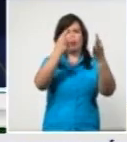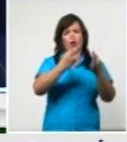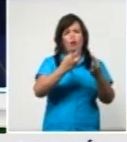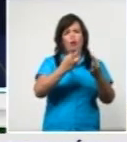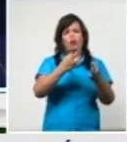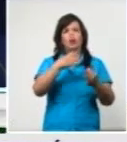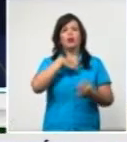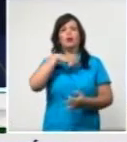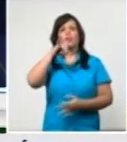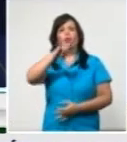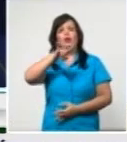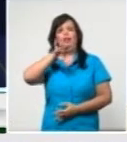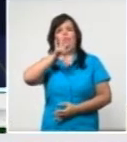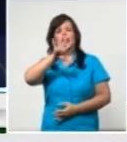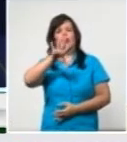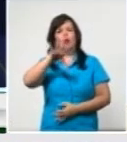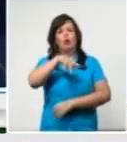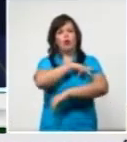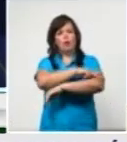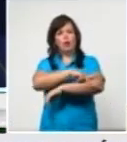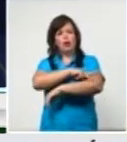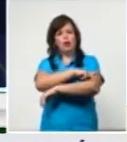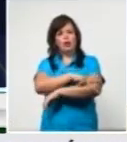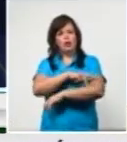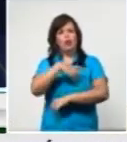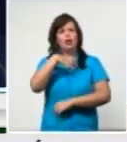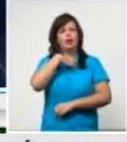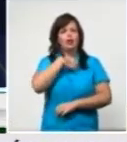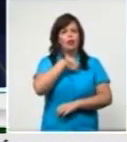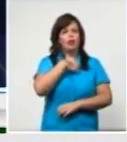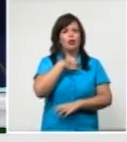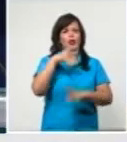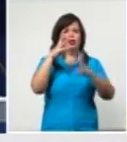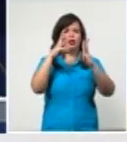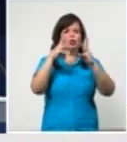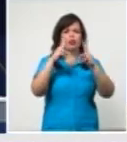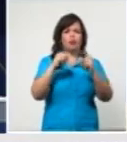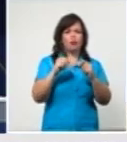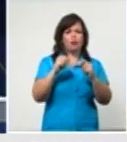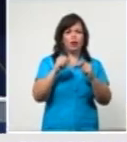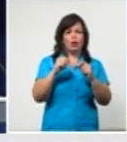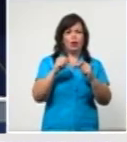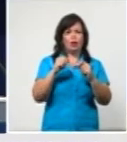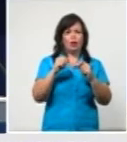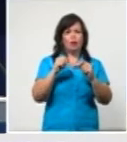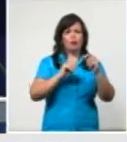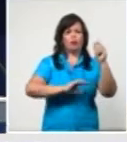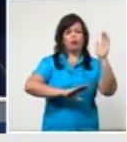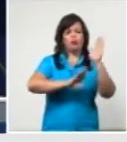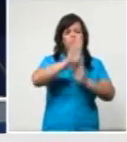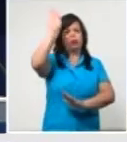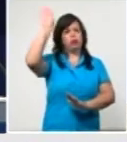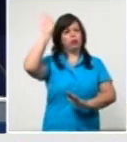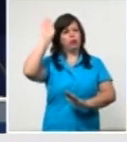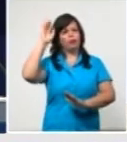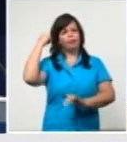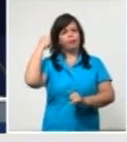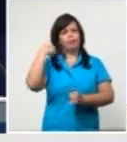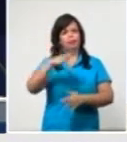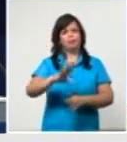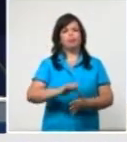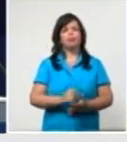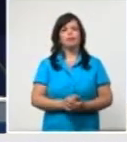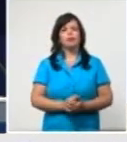is higher than that of Cuba's. We always mention the two evacuees, and yesterday 9 patients were